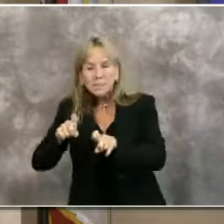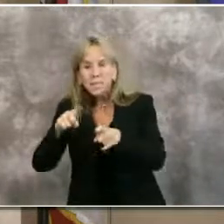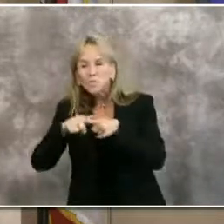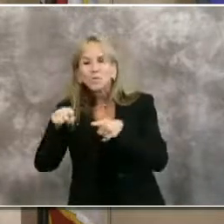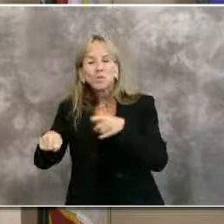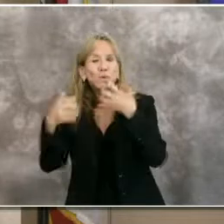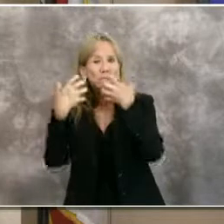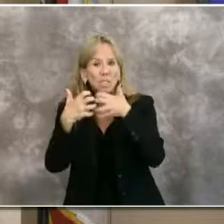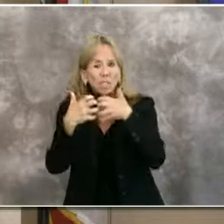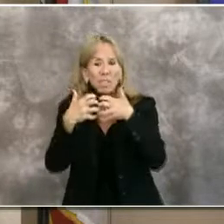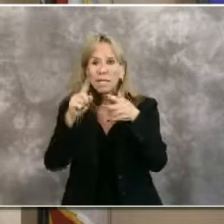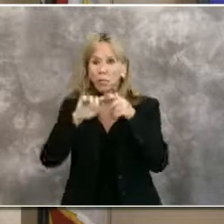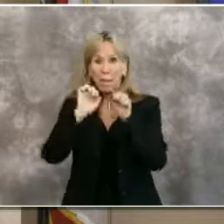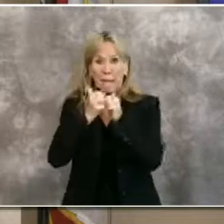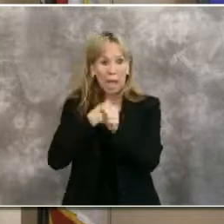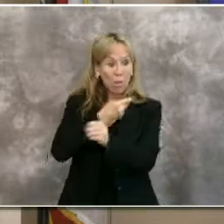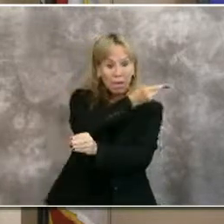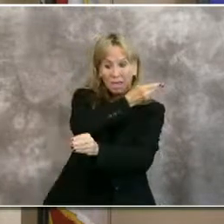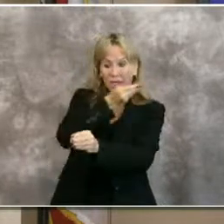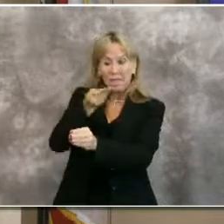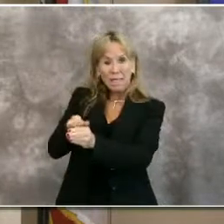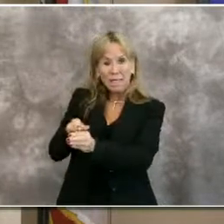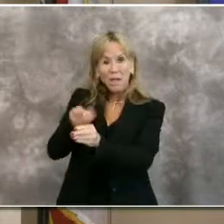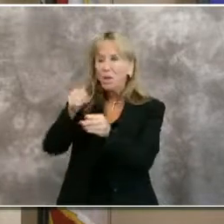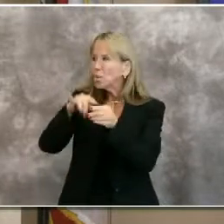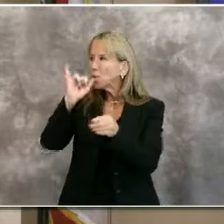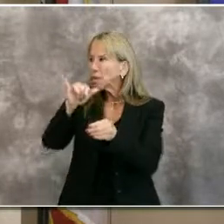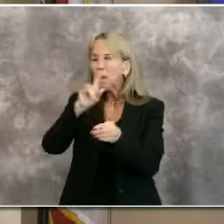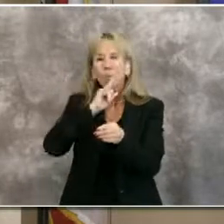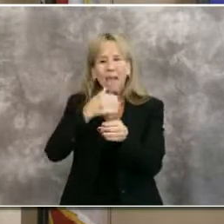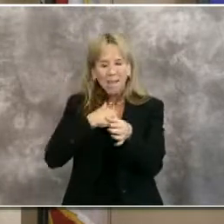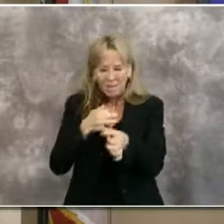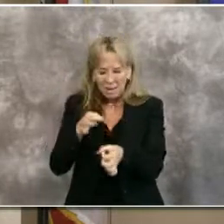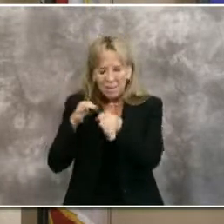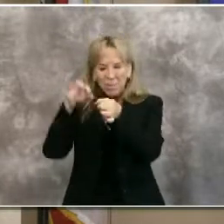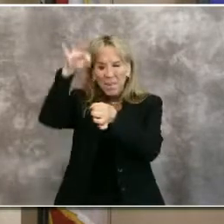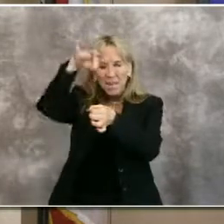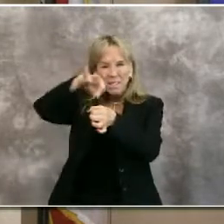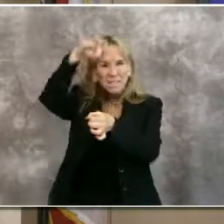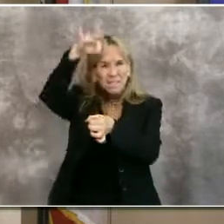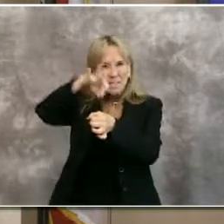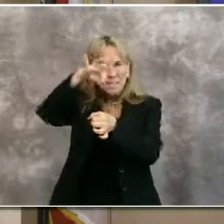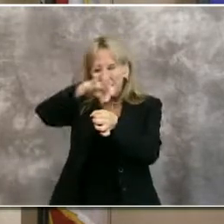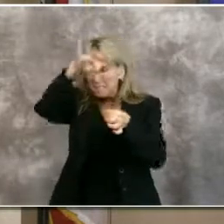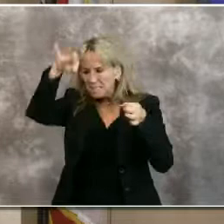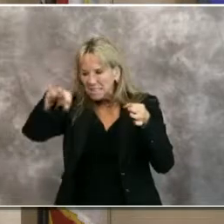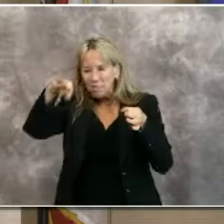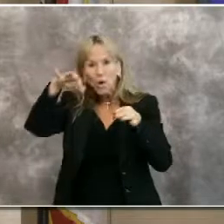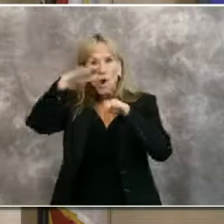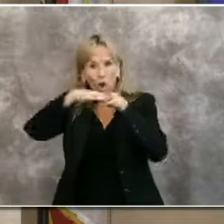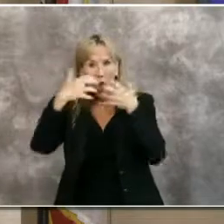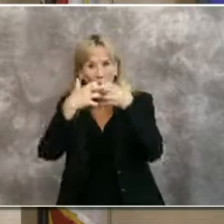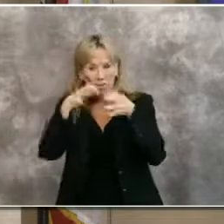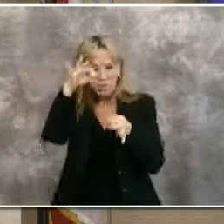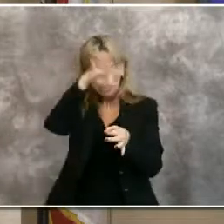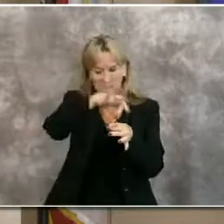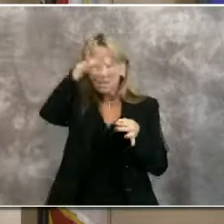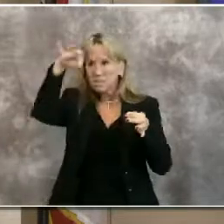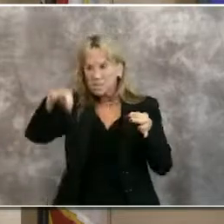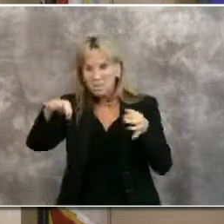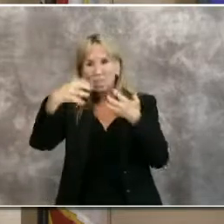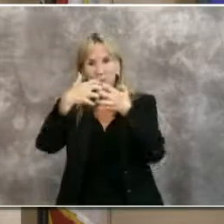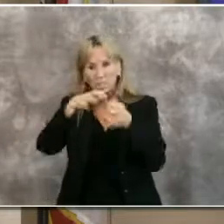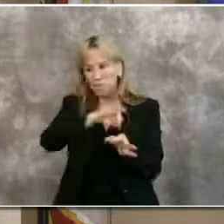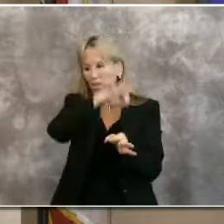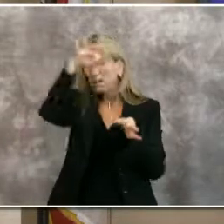to actually the little dippers that are used for sample by sample on a machine that then dip in